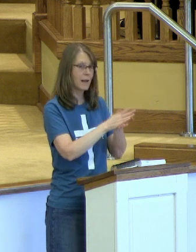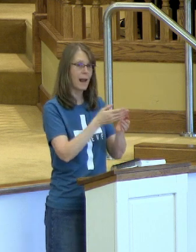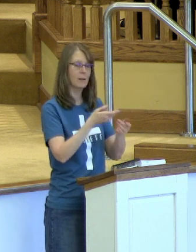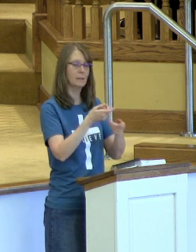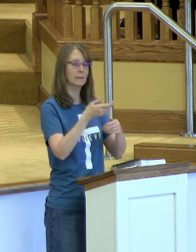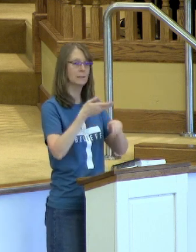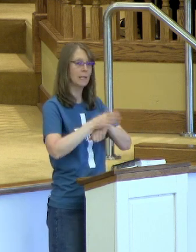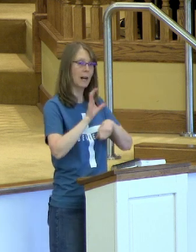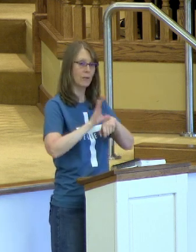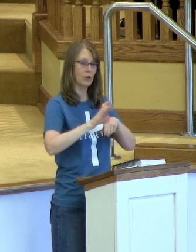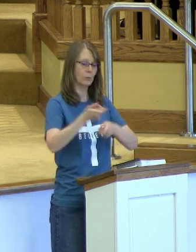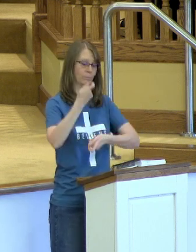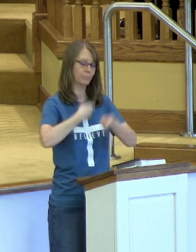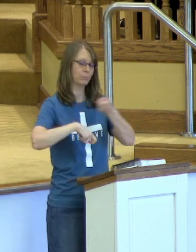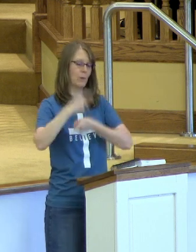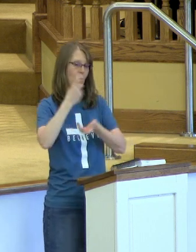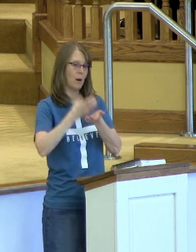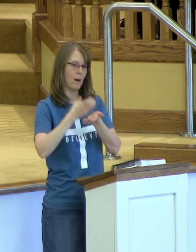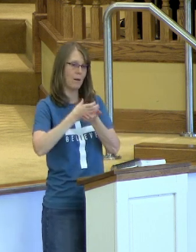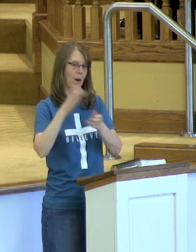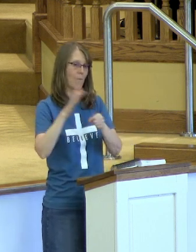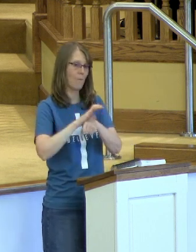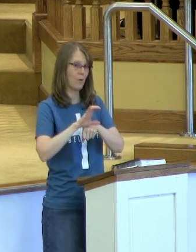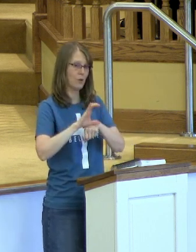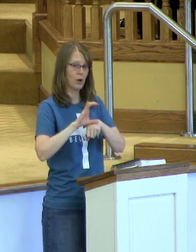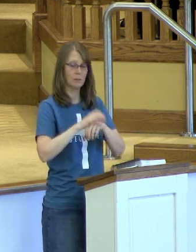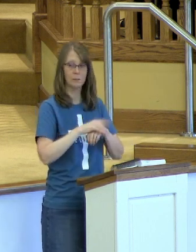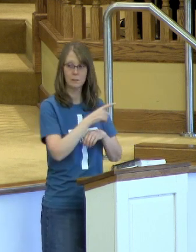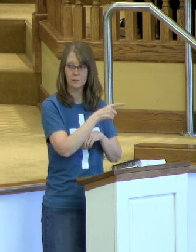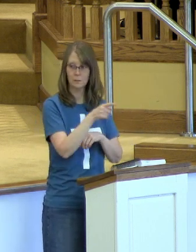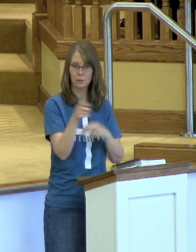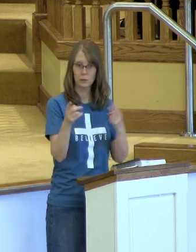with some chocolates in it. So visiting for the first time, raise your hand way up high.